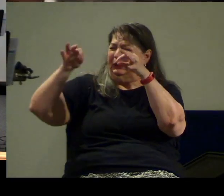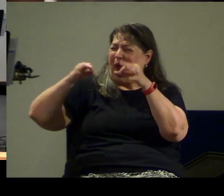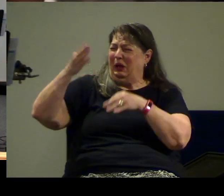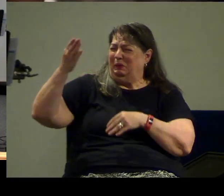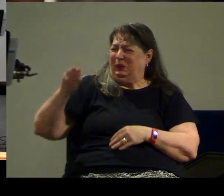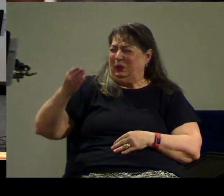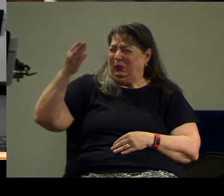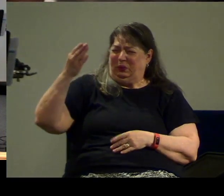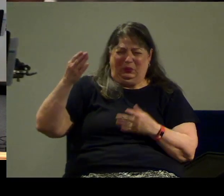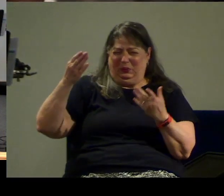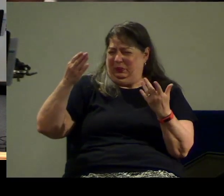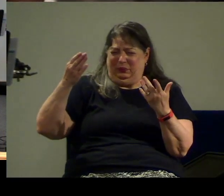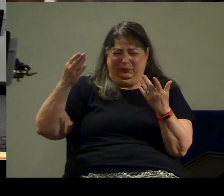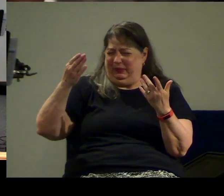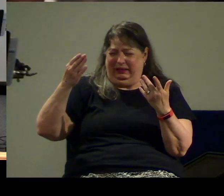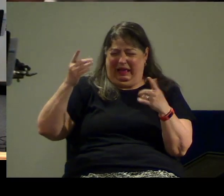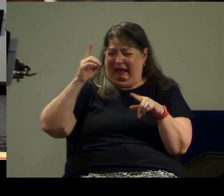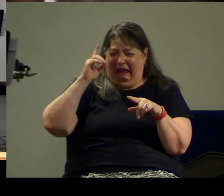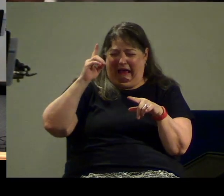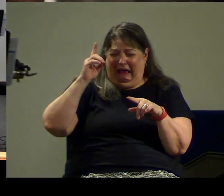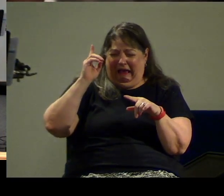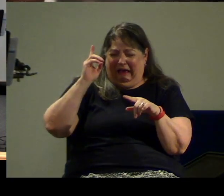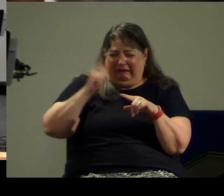We can't even fit them all into one service here.